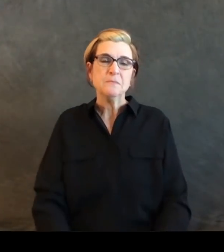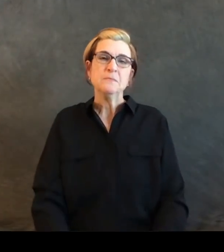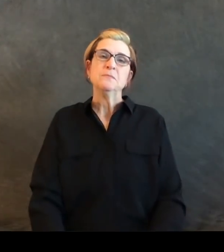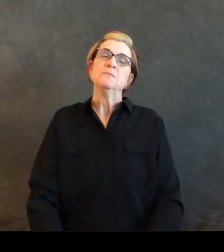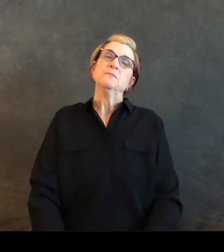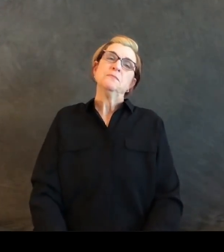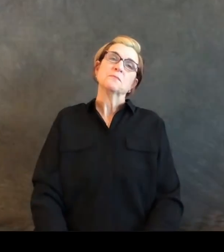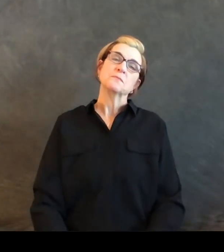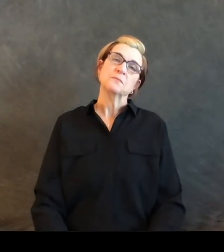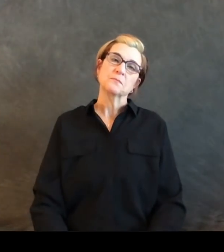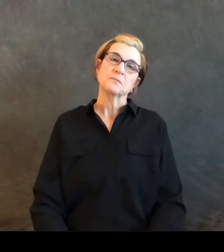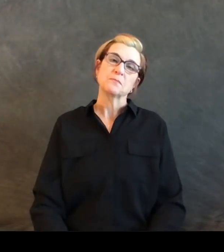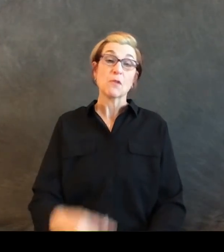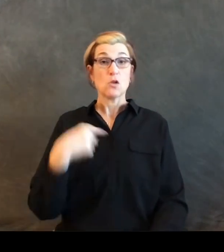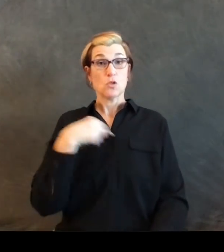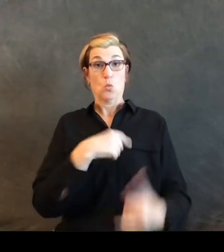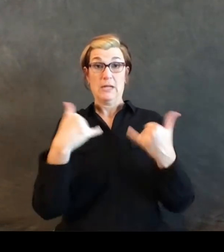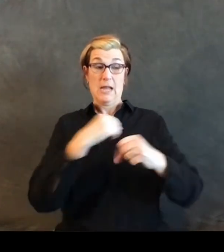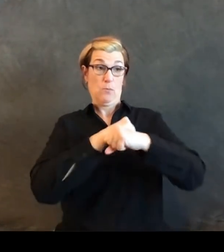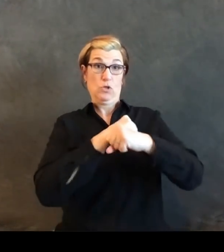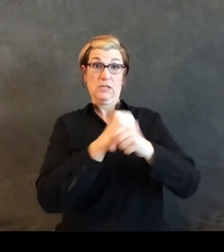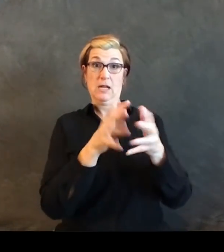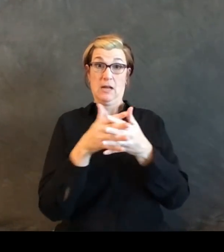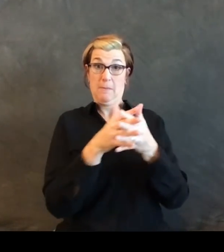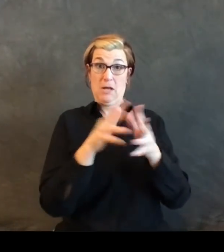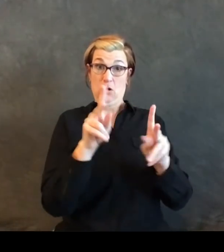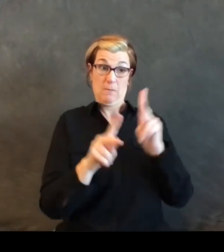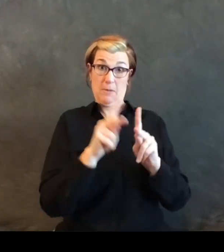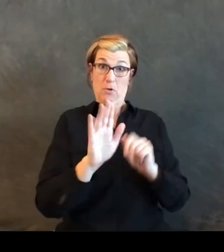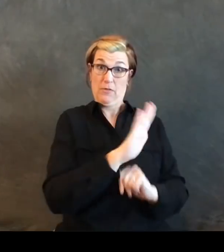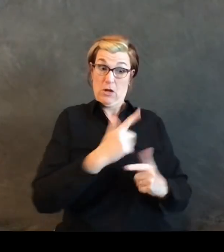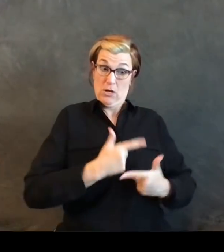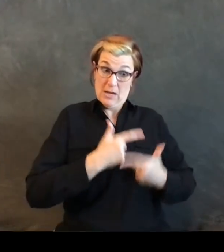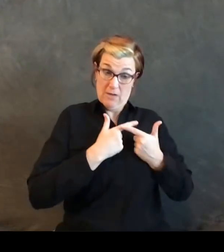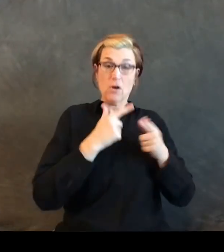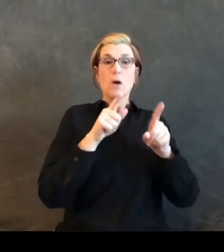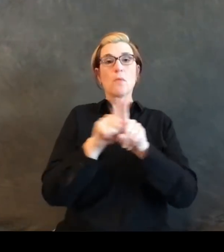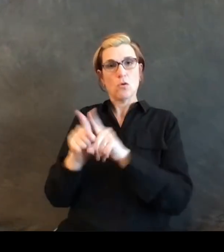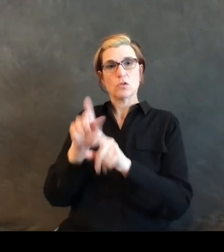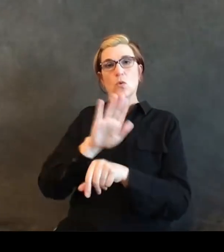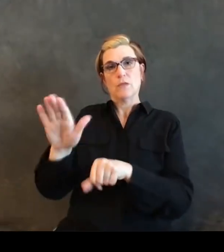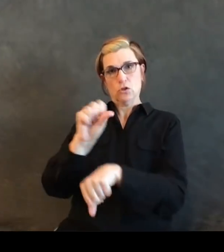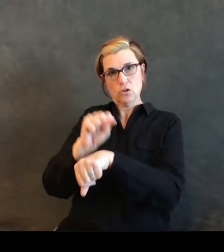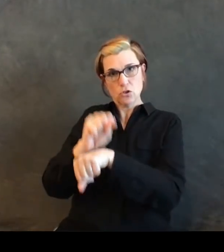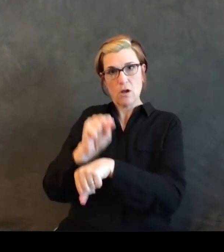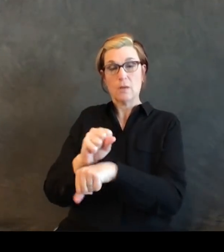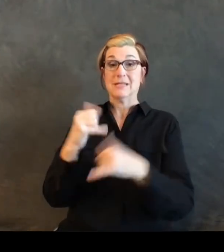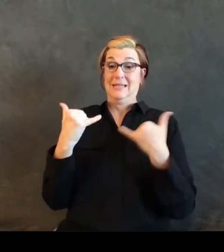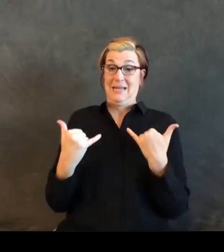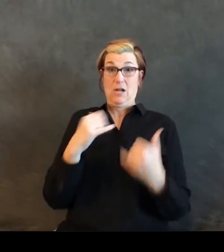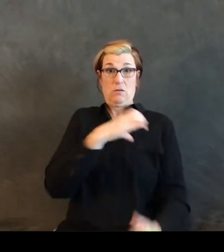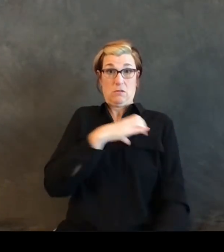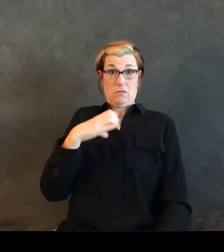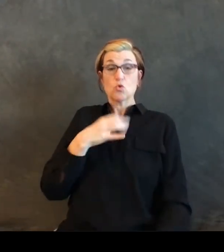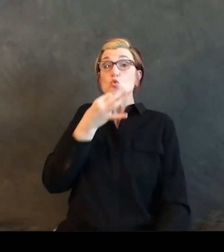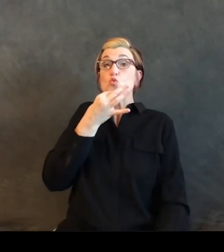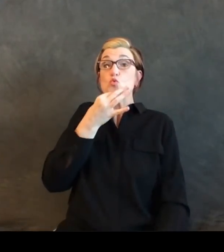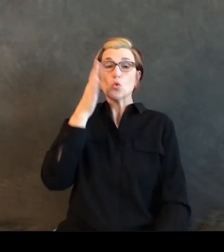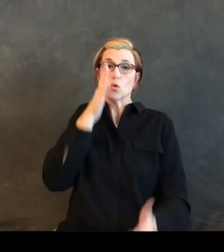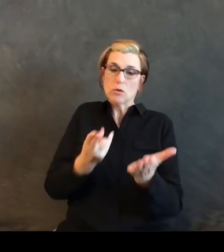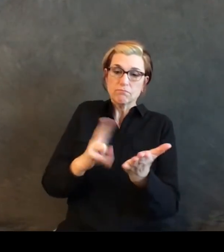we're also protecting American livelihoods. Democrats and Republicans in the Senate are very close to passing an emergency